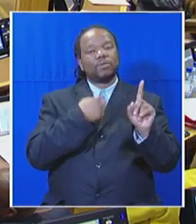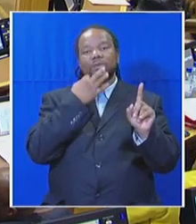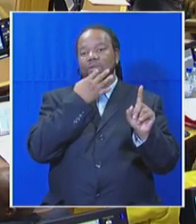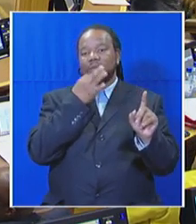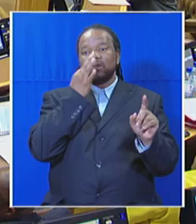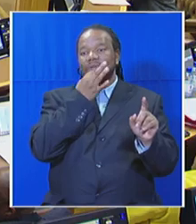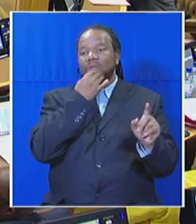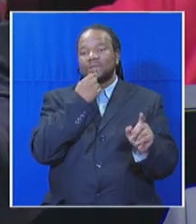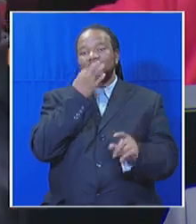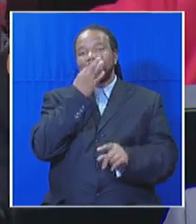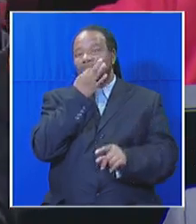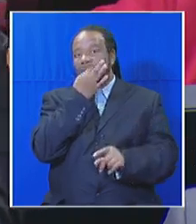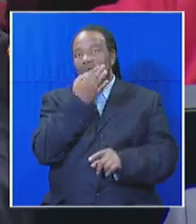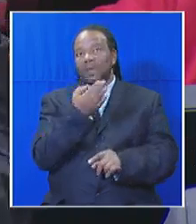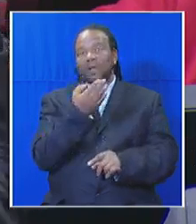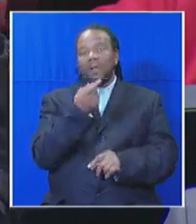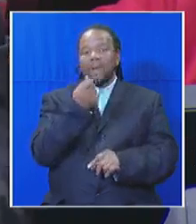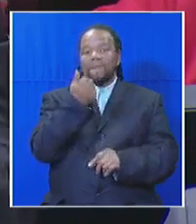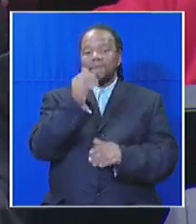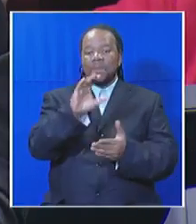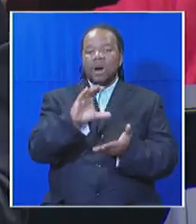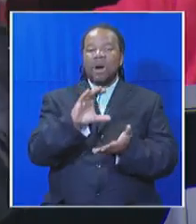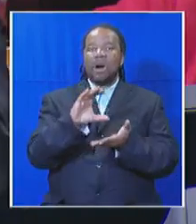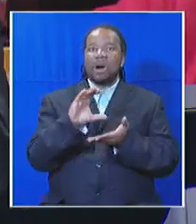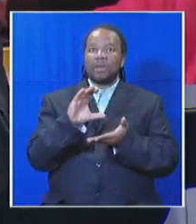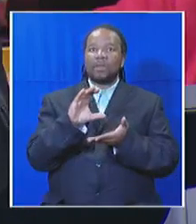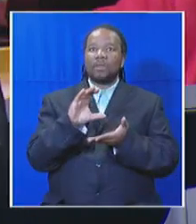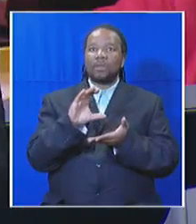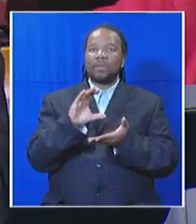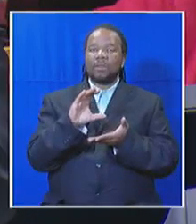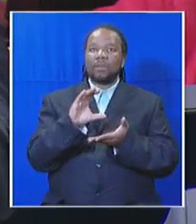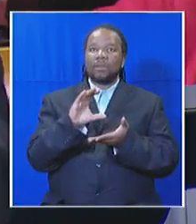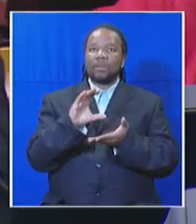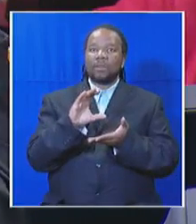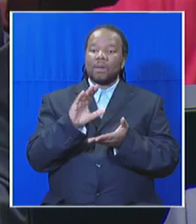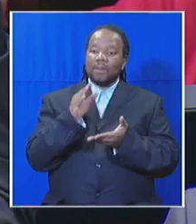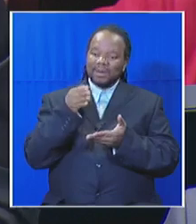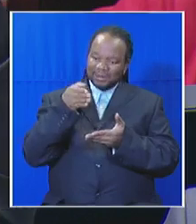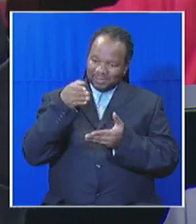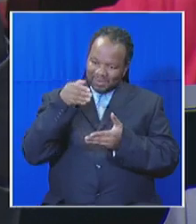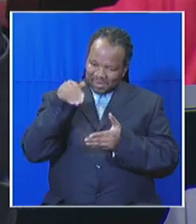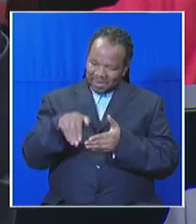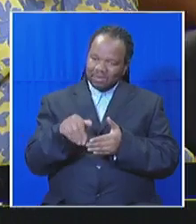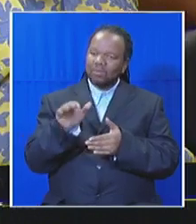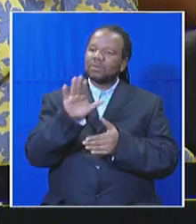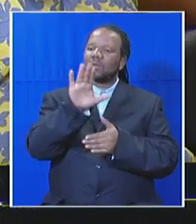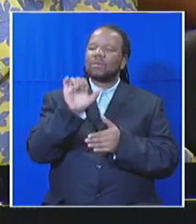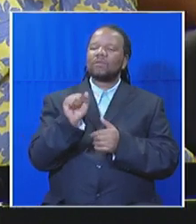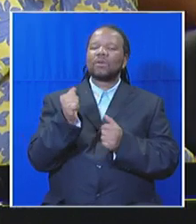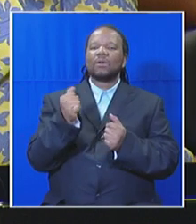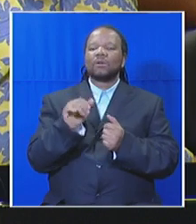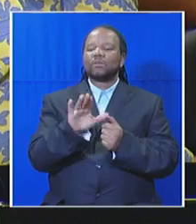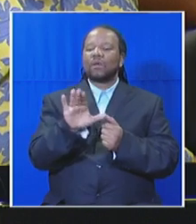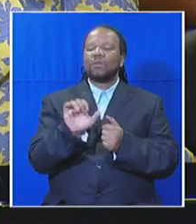out the money which is supposed to come into the fiscus of the Honorable country. Malema, can And I so there's advise nothing-